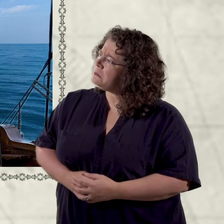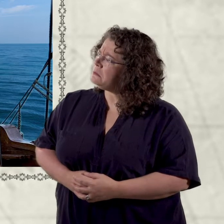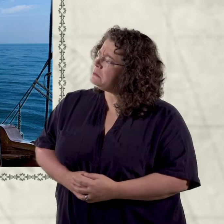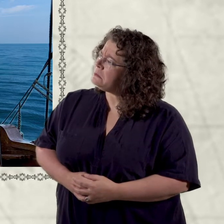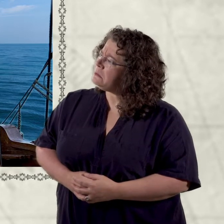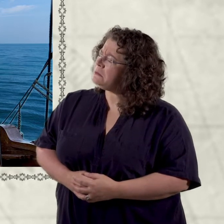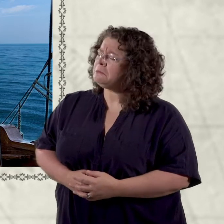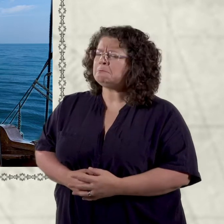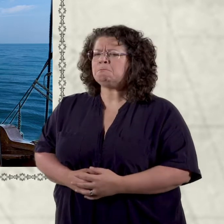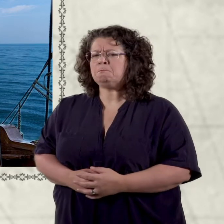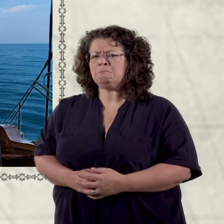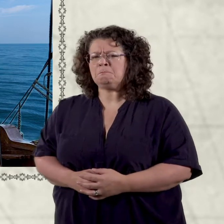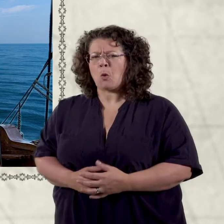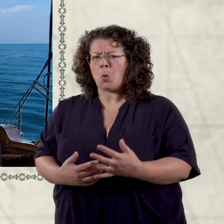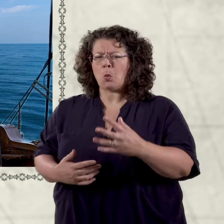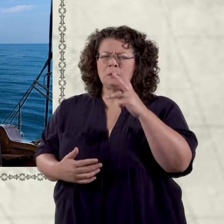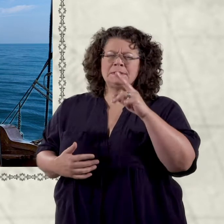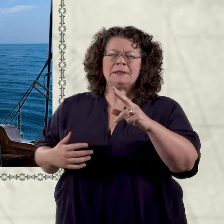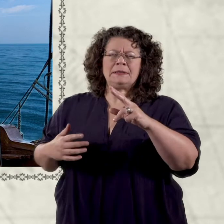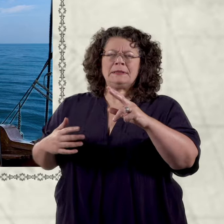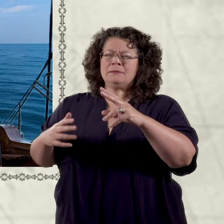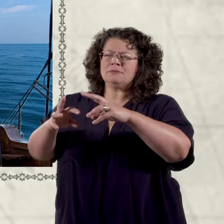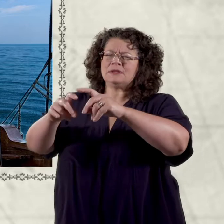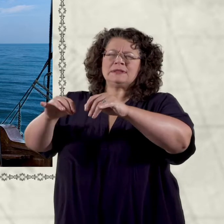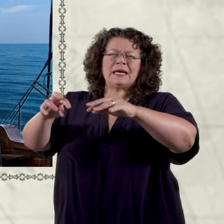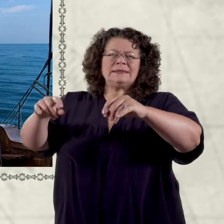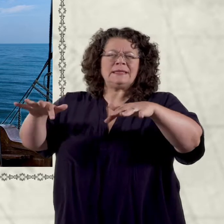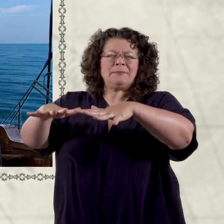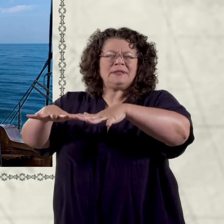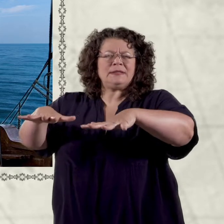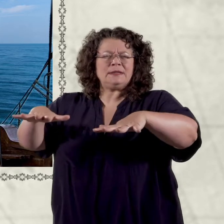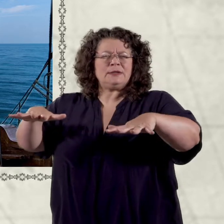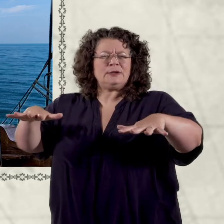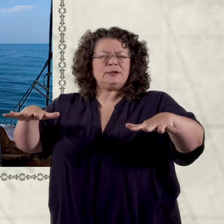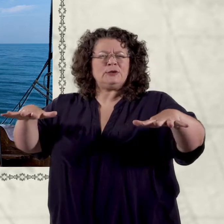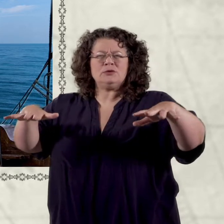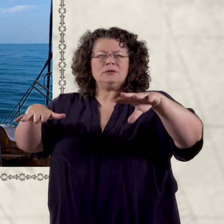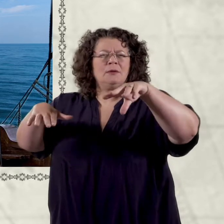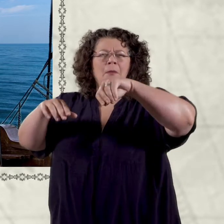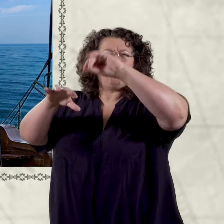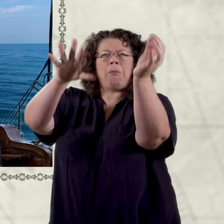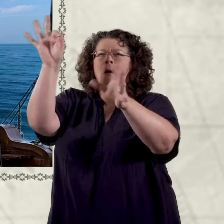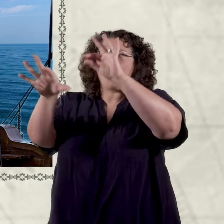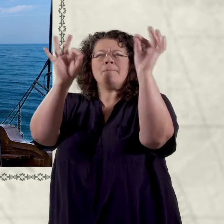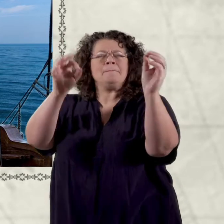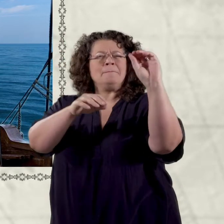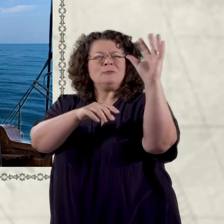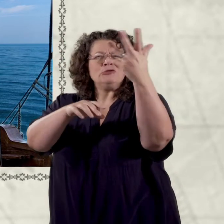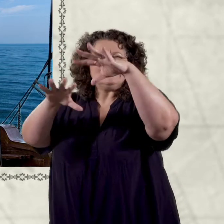Oh, I see a long, sandy beach, dotted with palm trees. Oh,